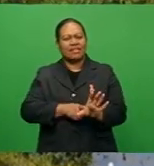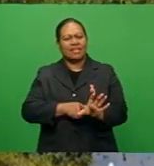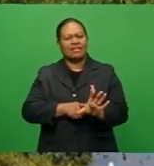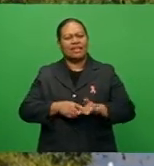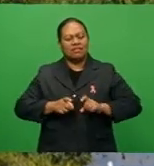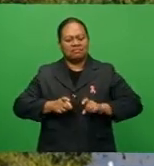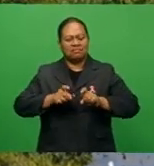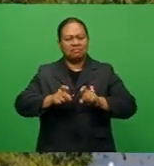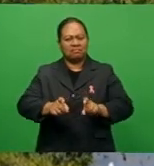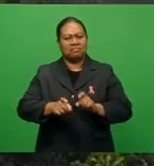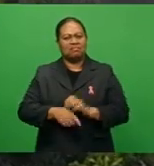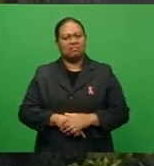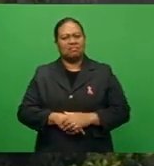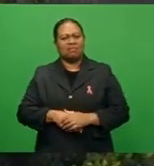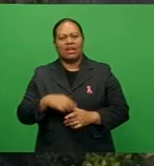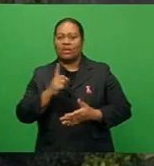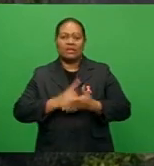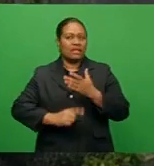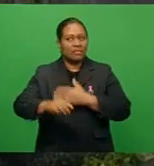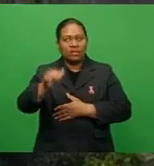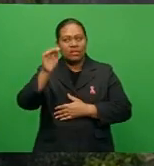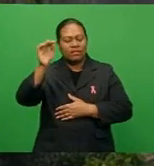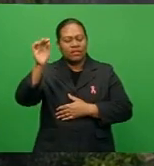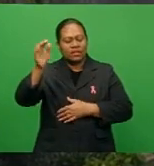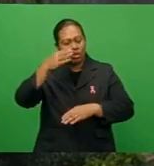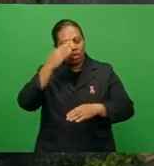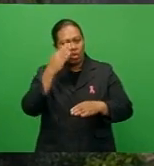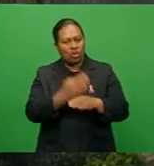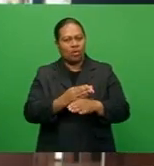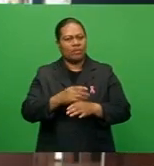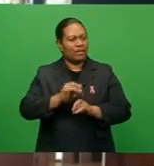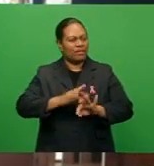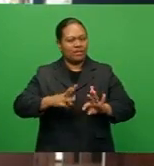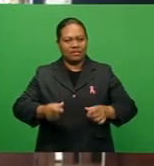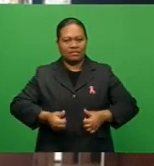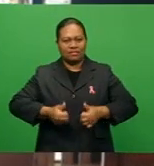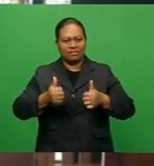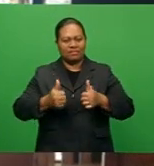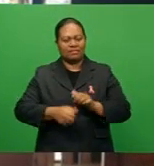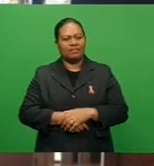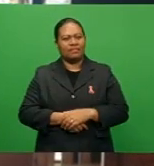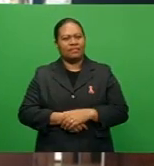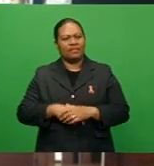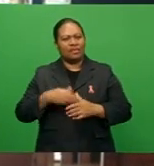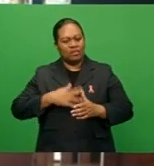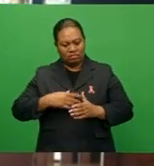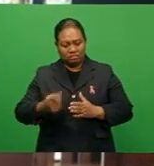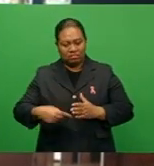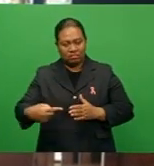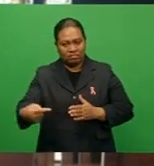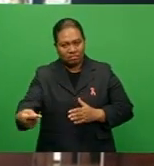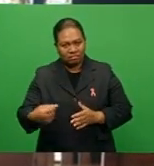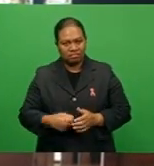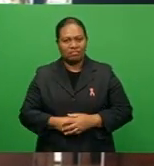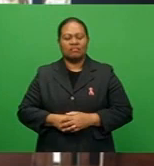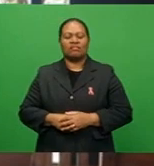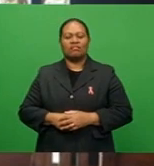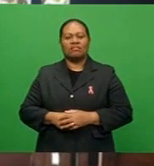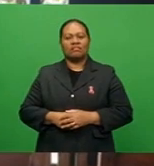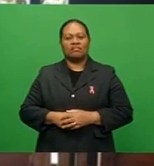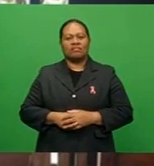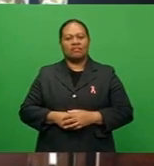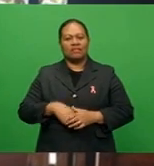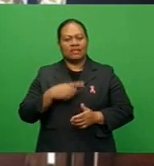remains uncertain about his future, but hope is all he has. To sustain ourselves, like we live in village, so